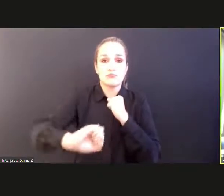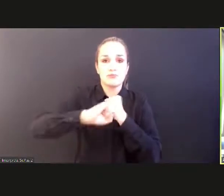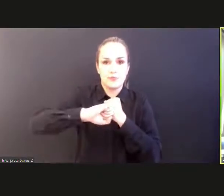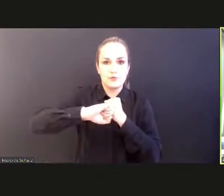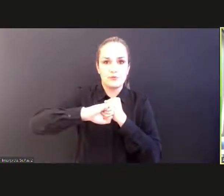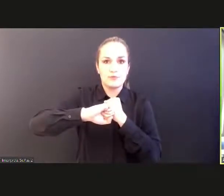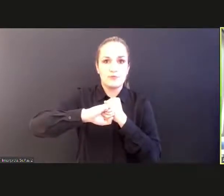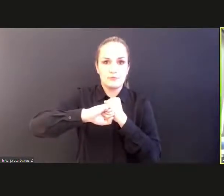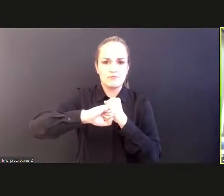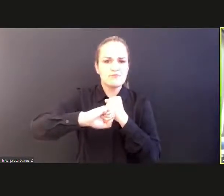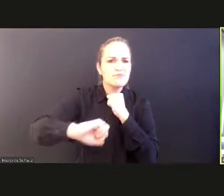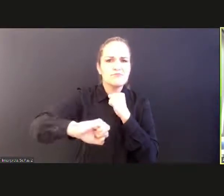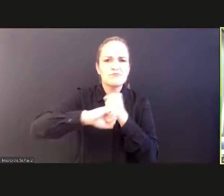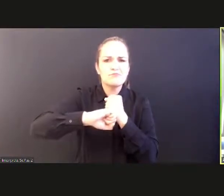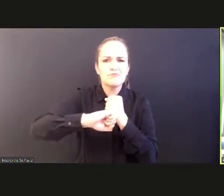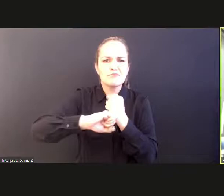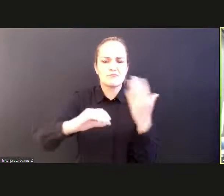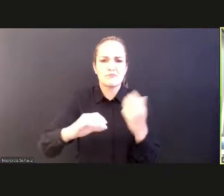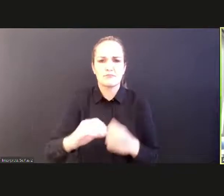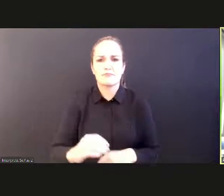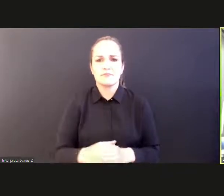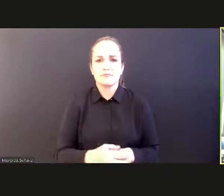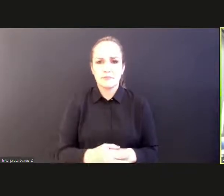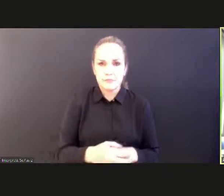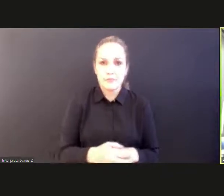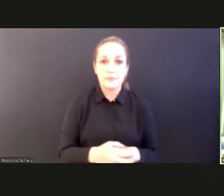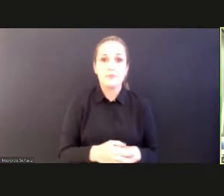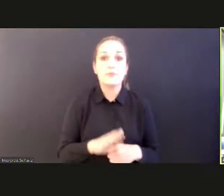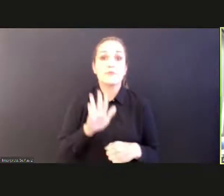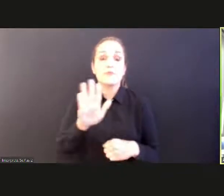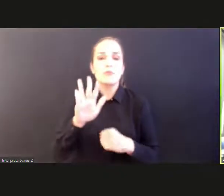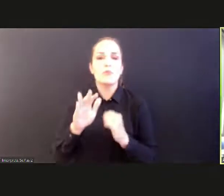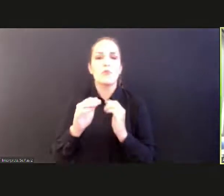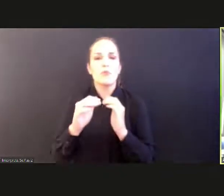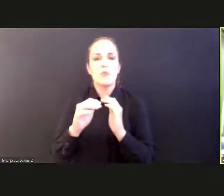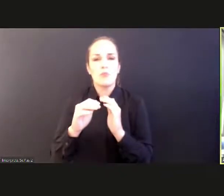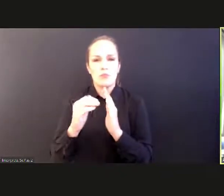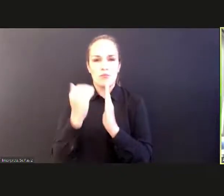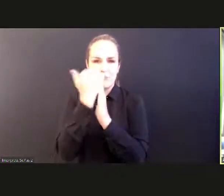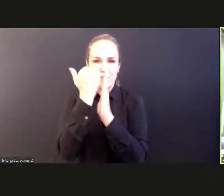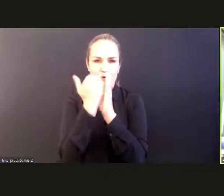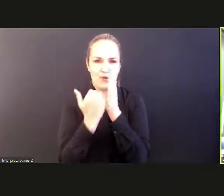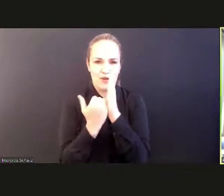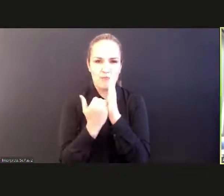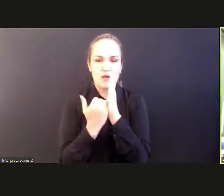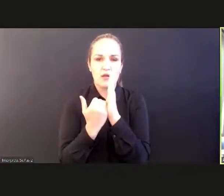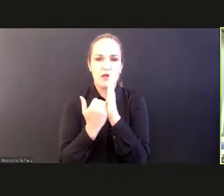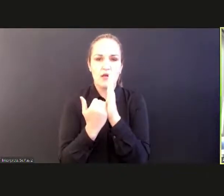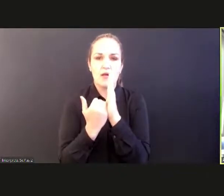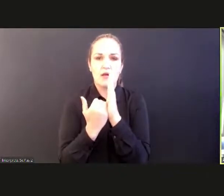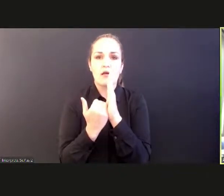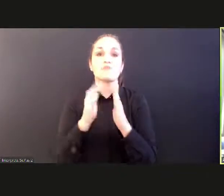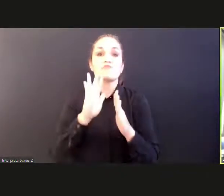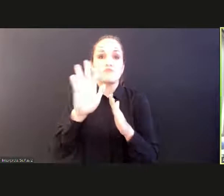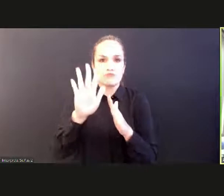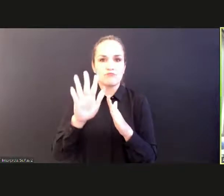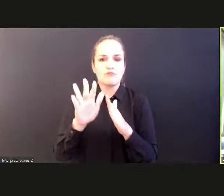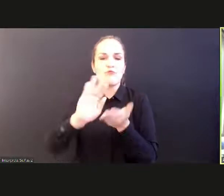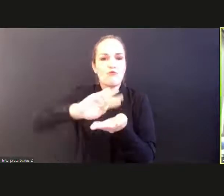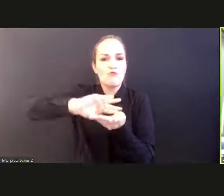to the REDLAS activity. Today panel review some of the key